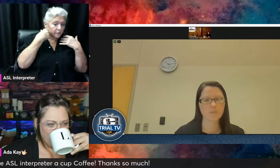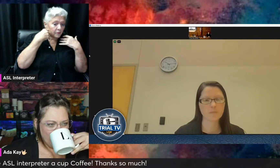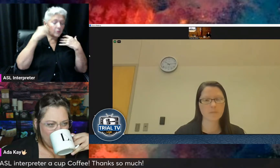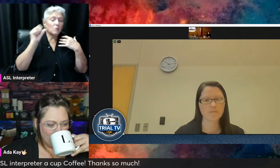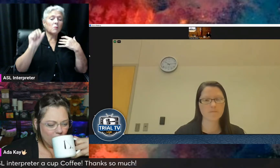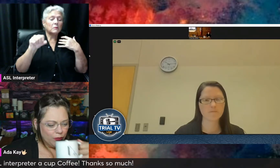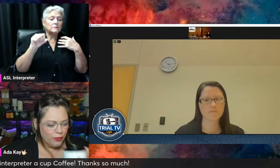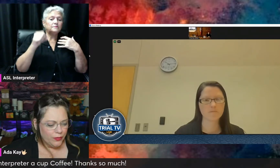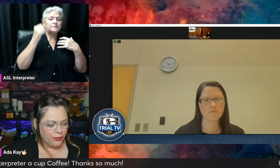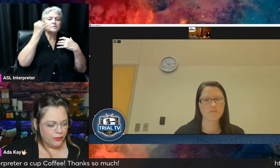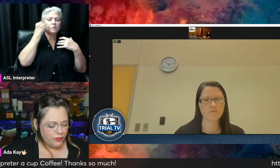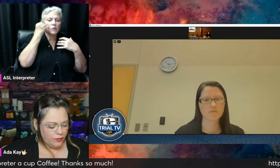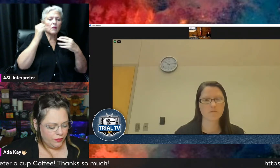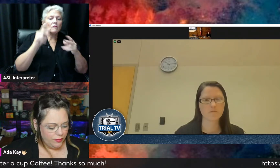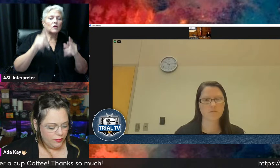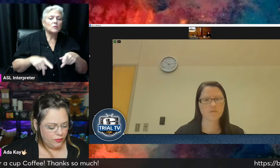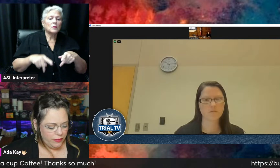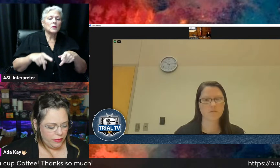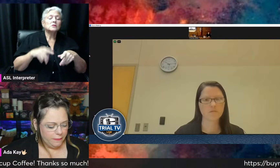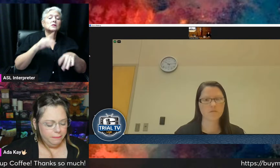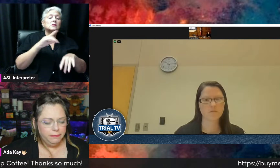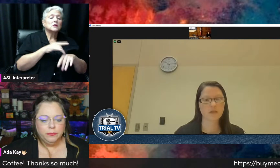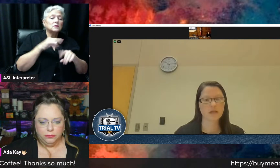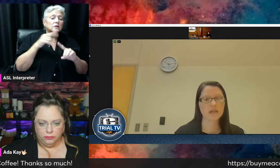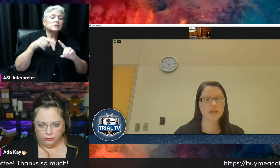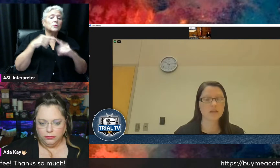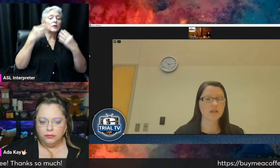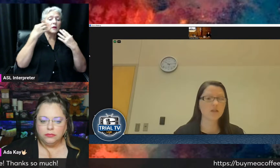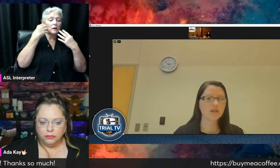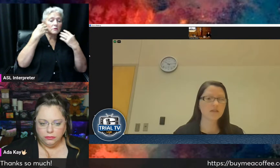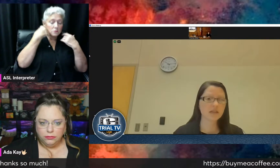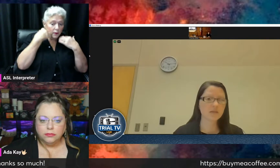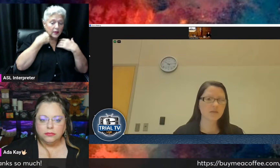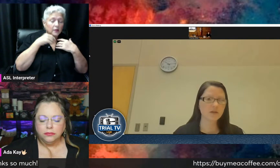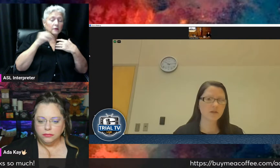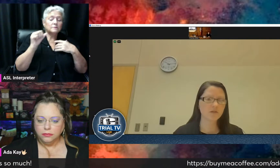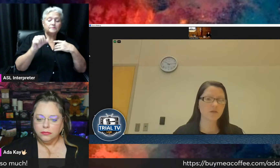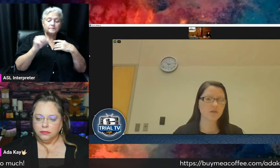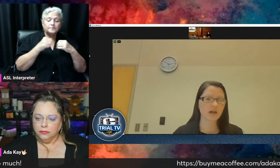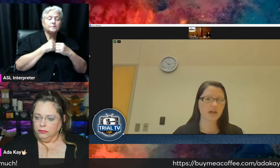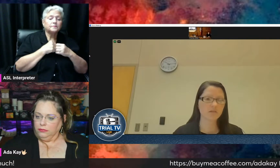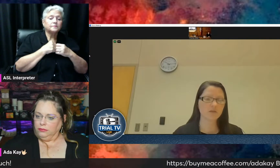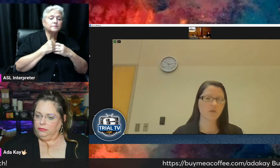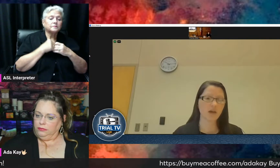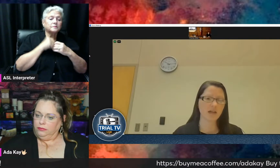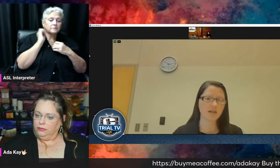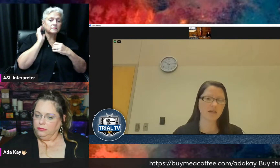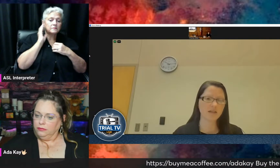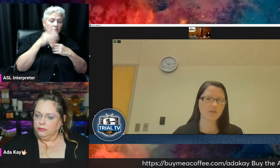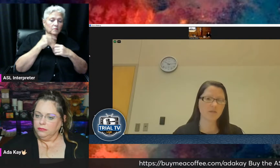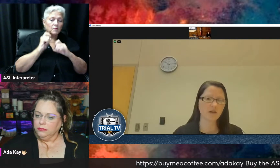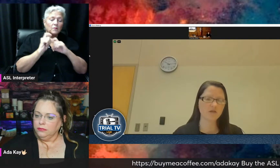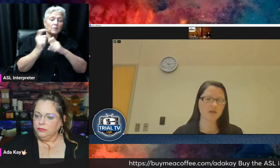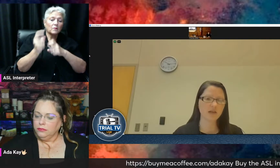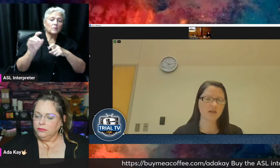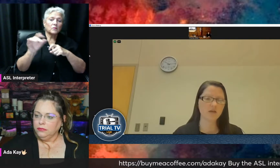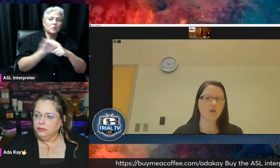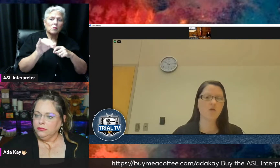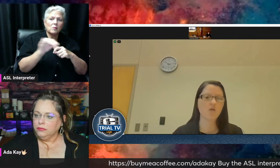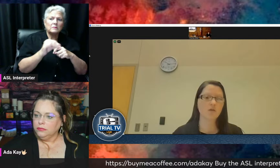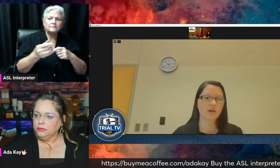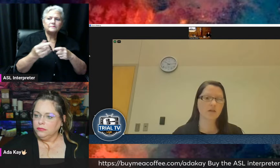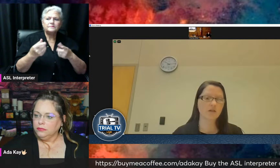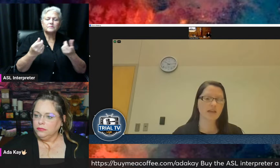touches it when they're very sweaty, that could produce the same thing. Yes, it'll give the same appearance whether the item is wet at the time of